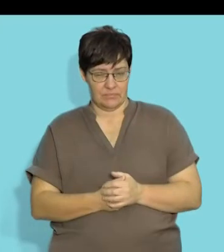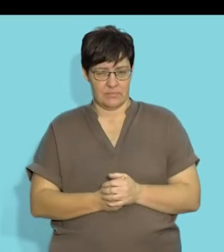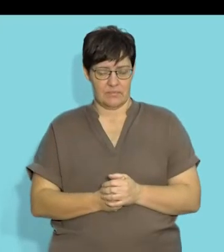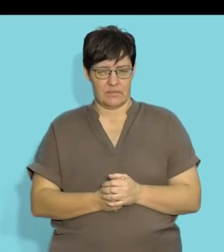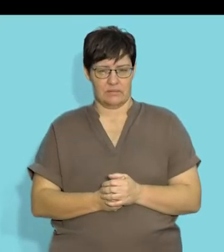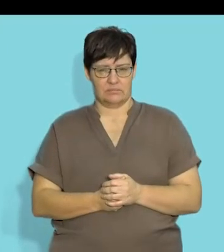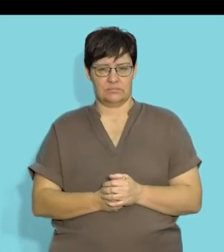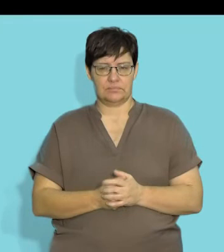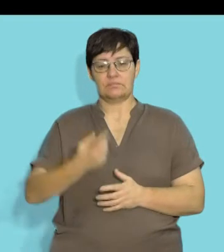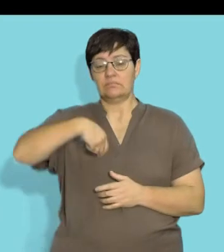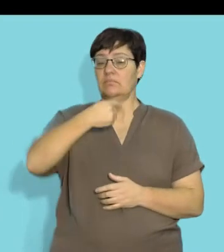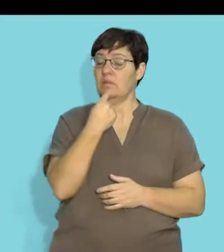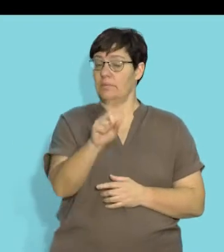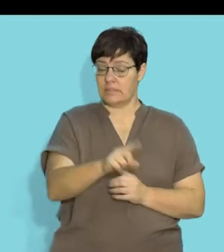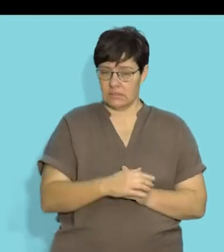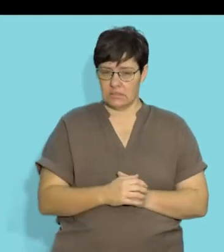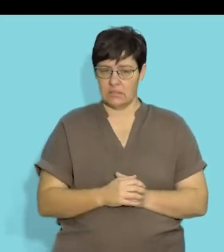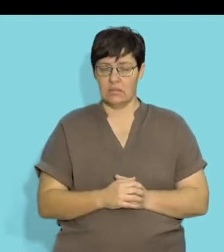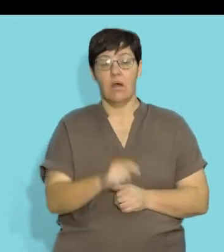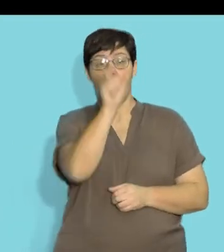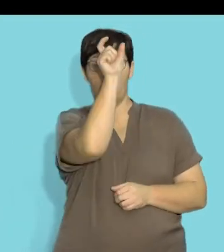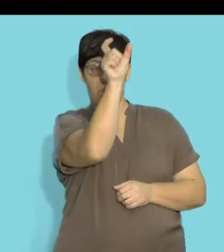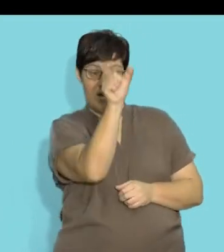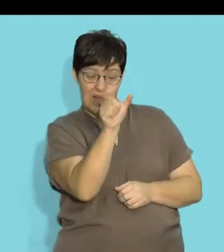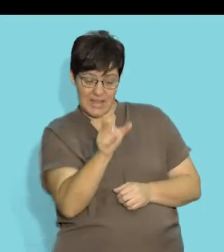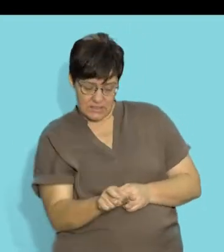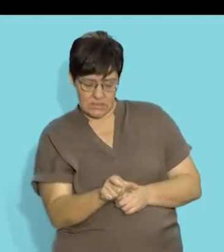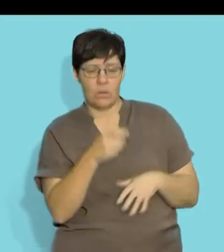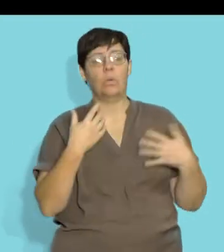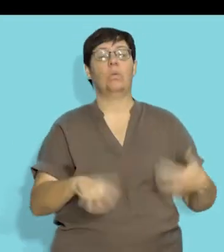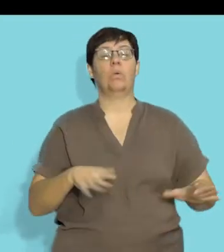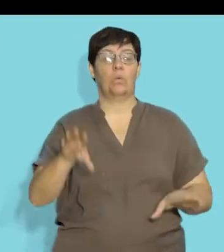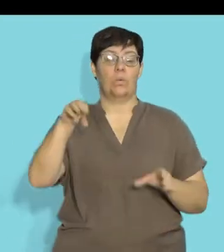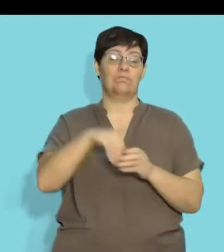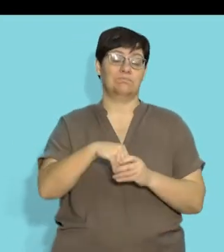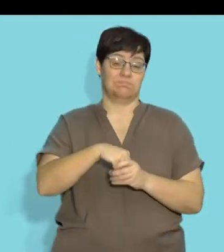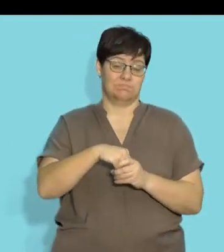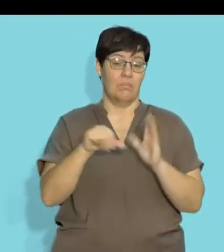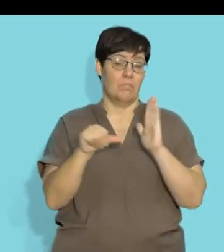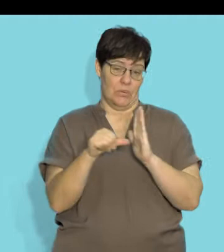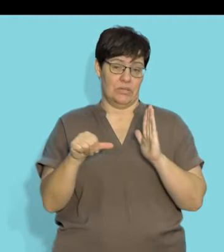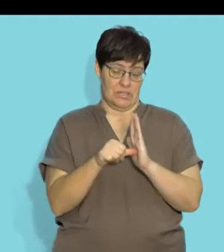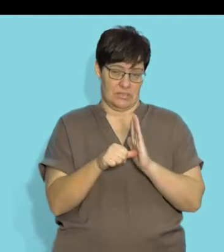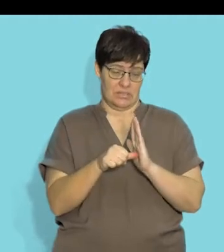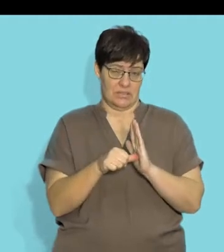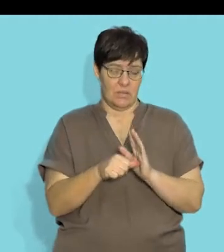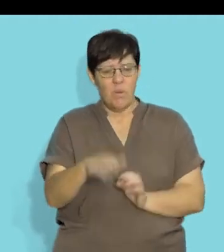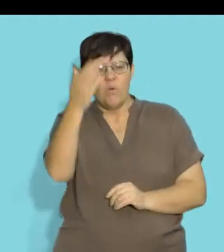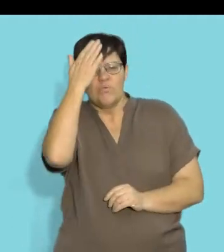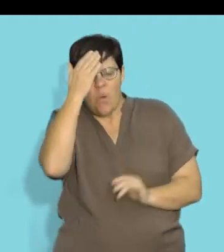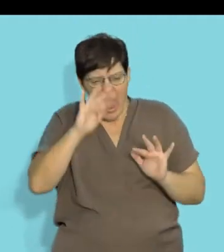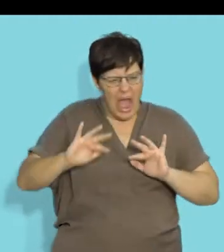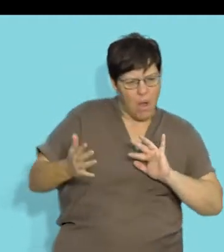right? We are saying that terminology forms a very important part of